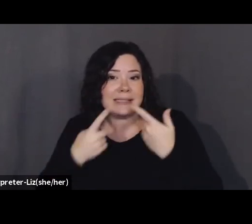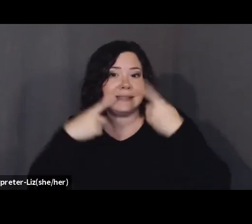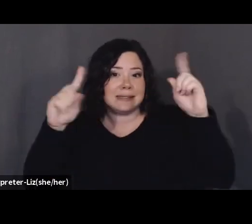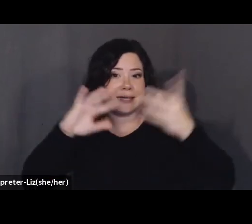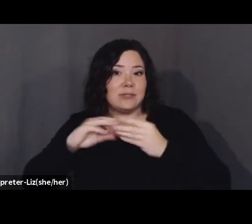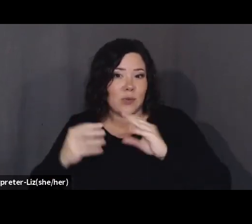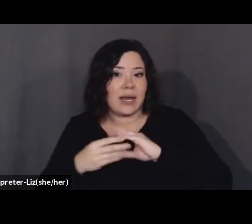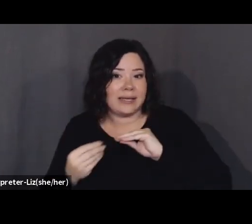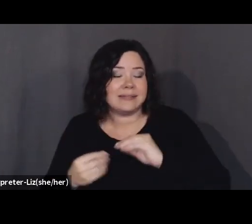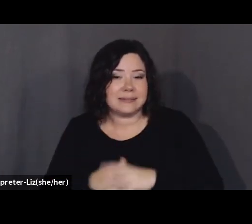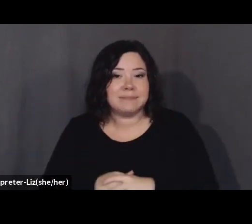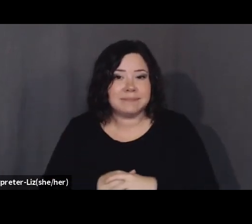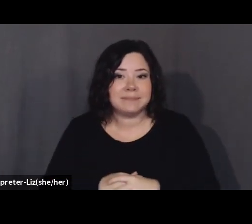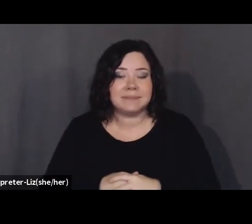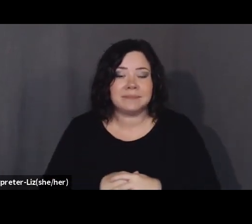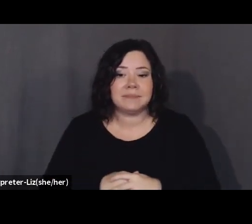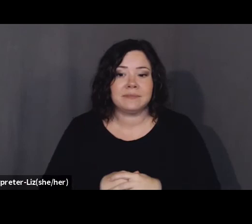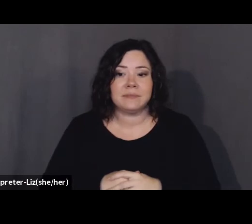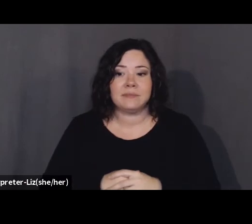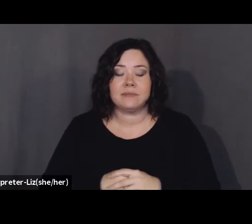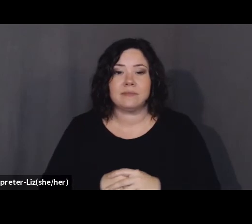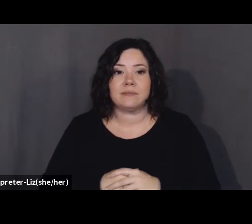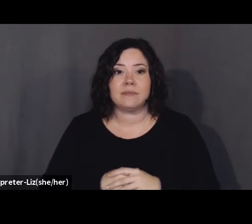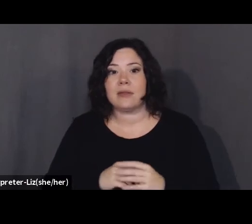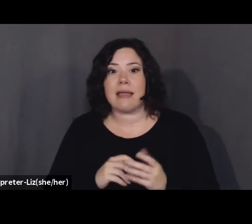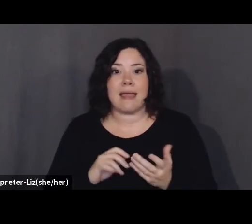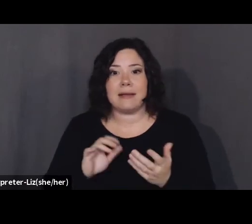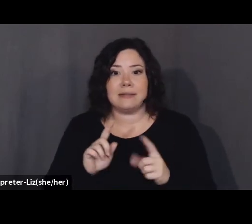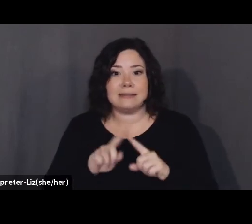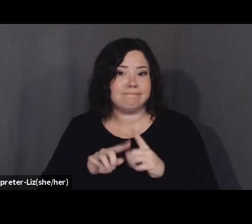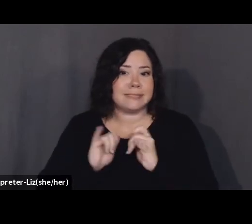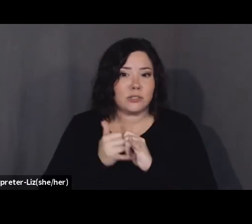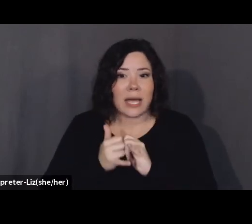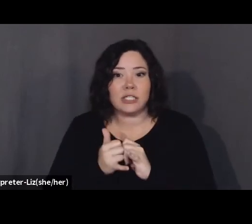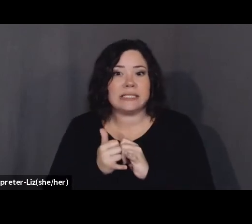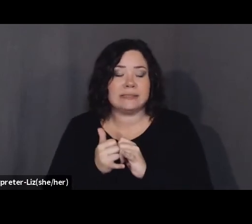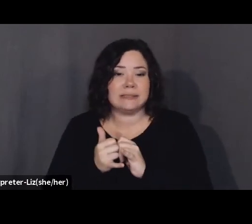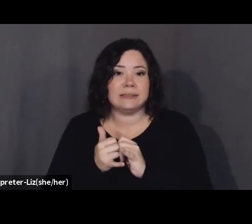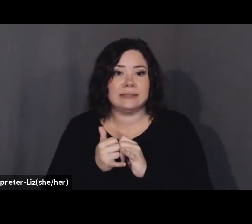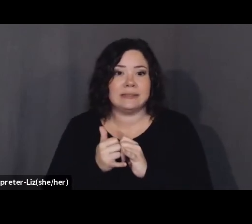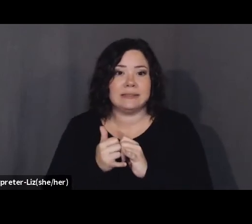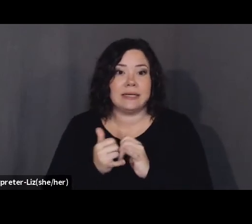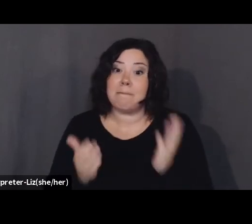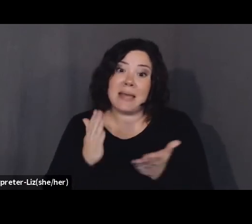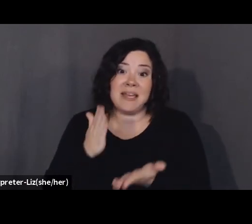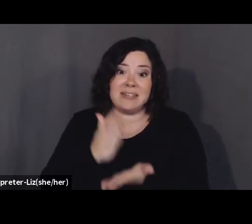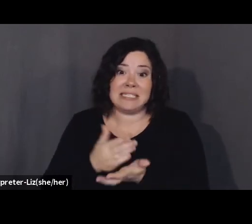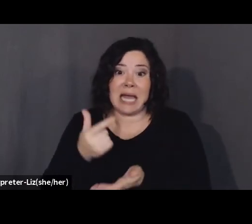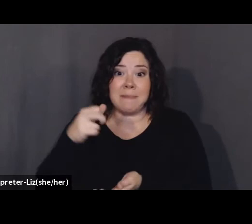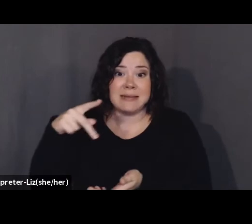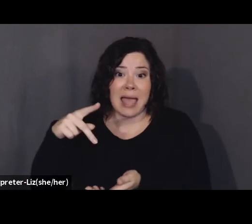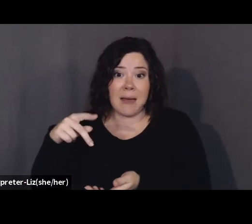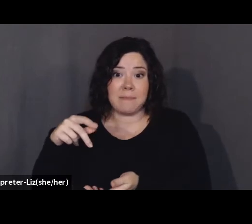that we've been hearing, and strategies for, maybe even stopgap funding. 350 isn't